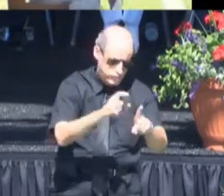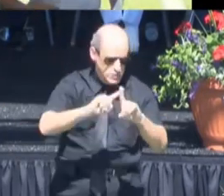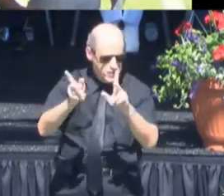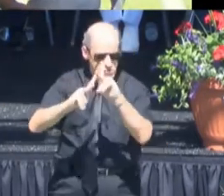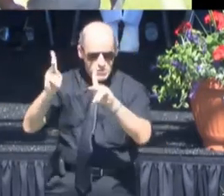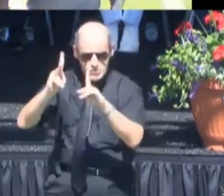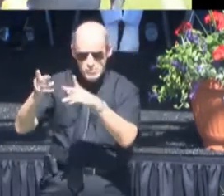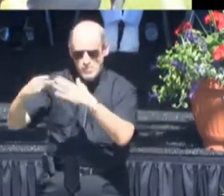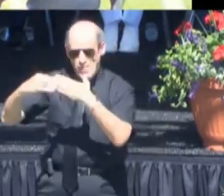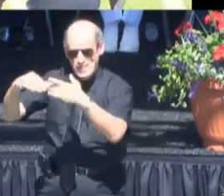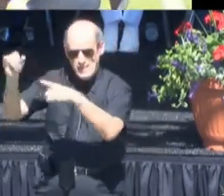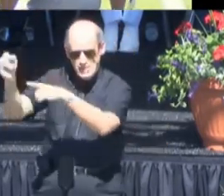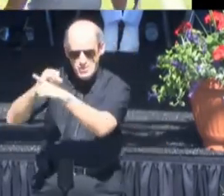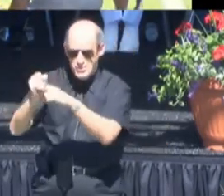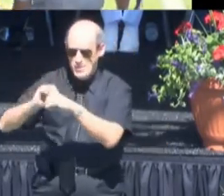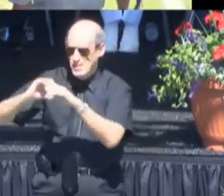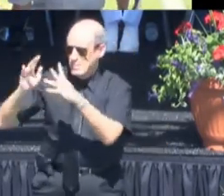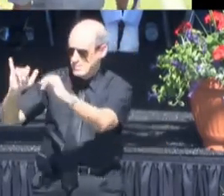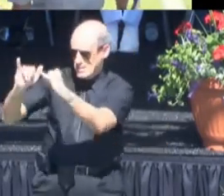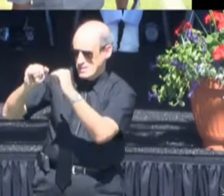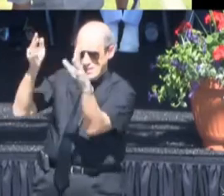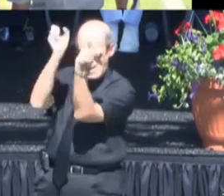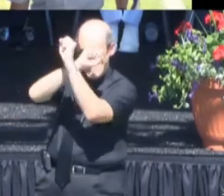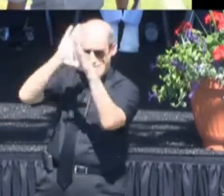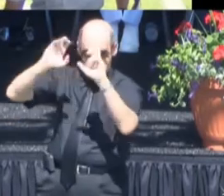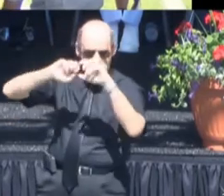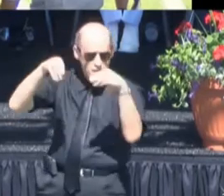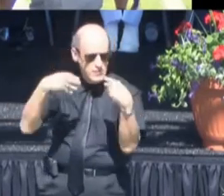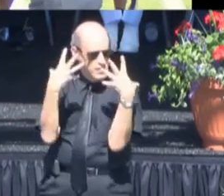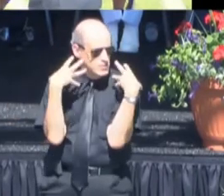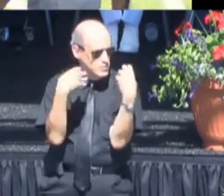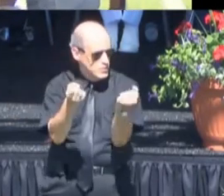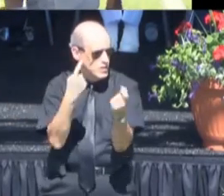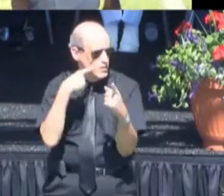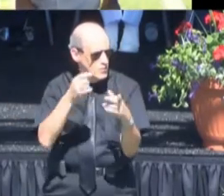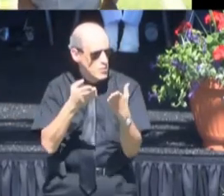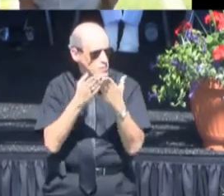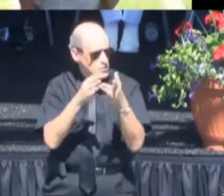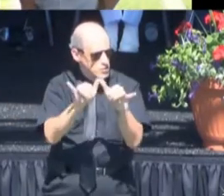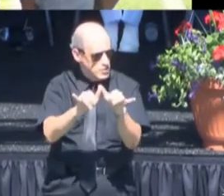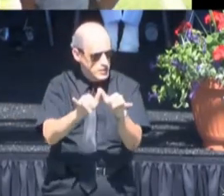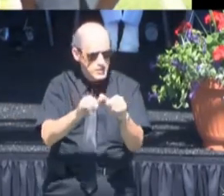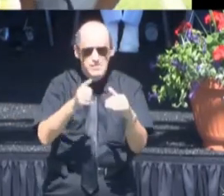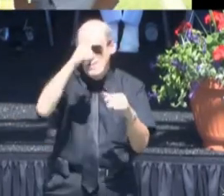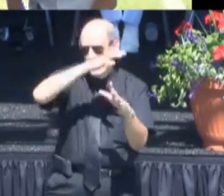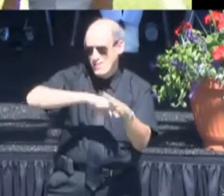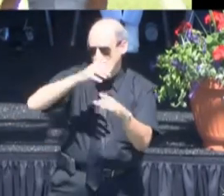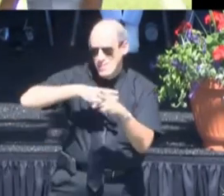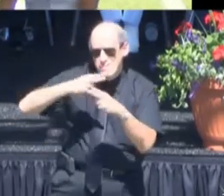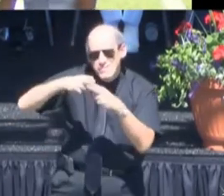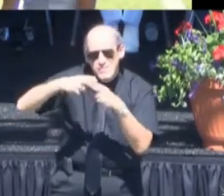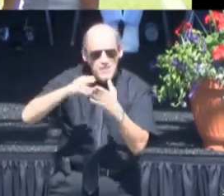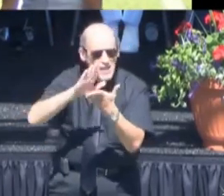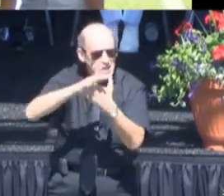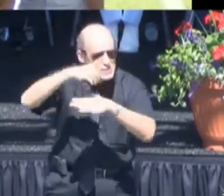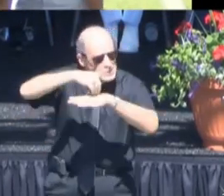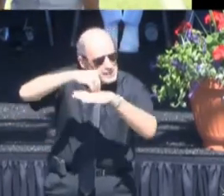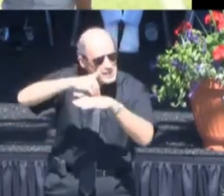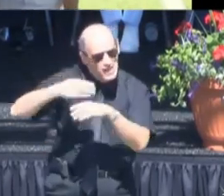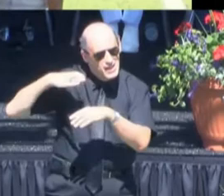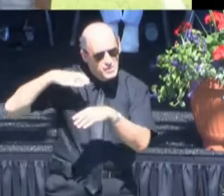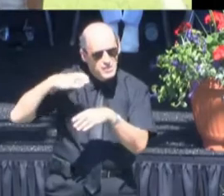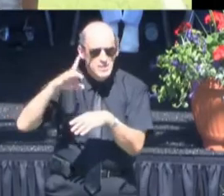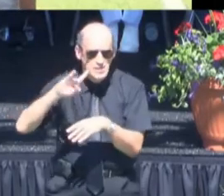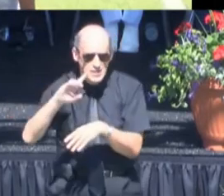leaders who shared our vision of strengthening graduate education in marine engineering. Ladies and gentlemen, the Interim Academic Dean, Captain